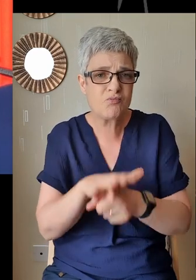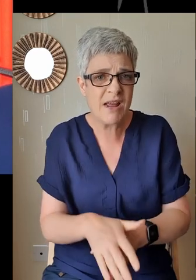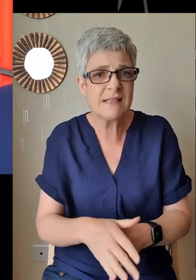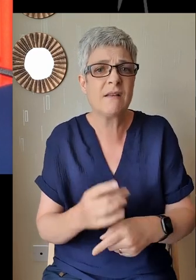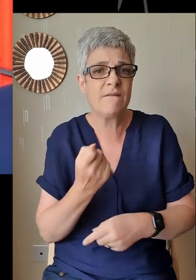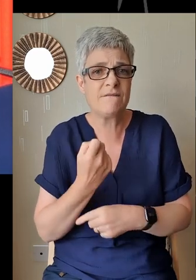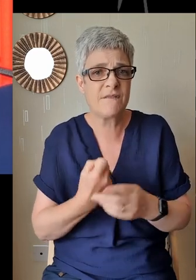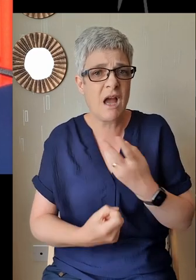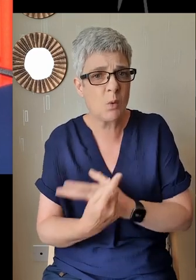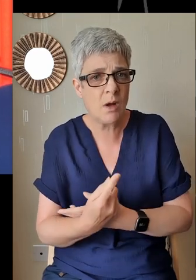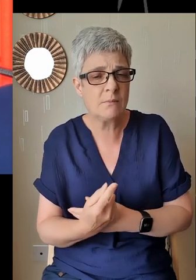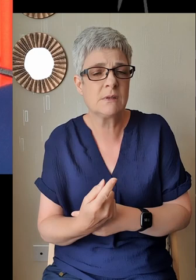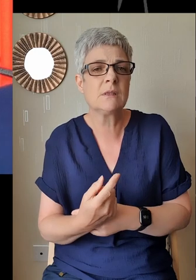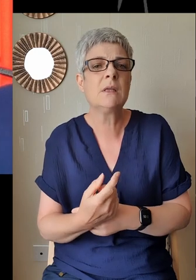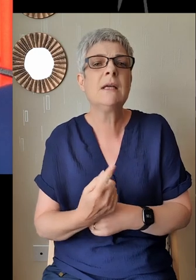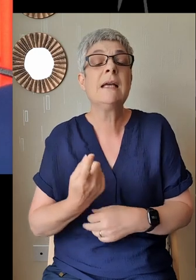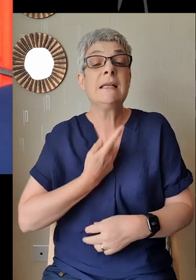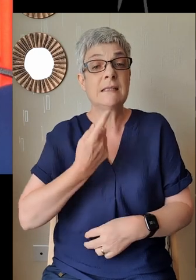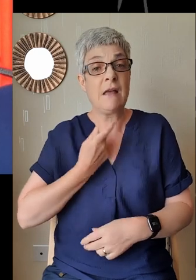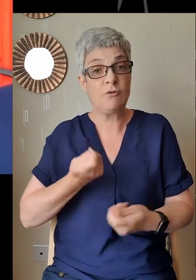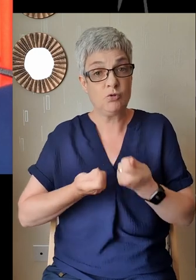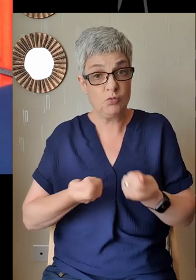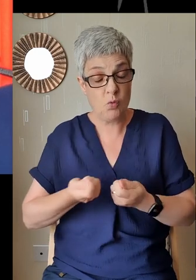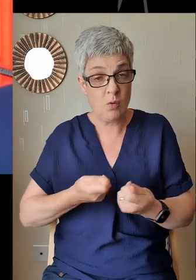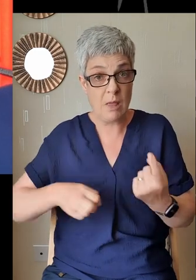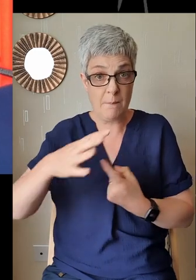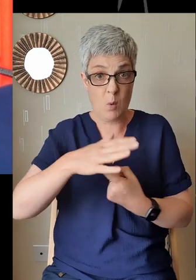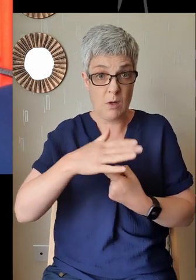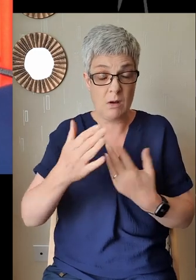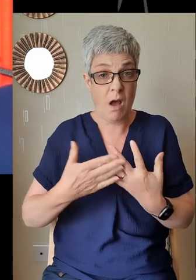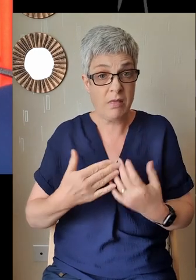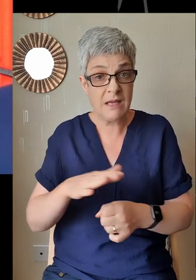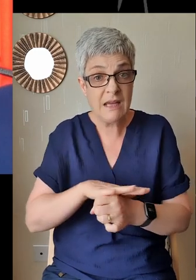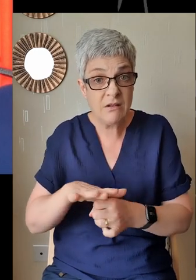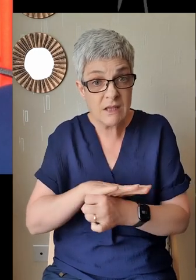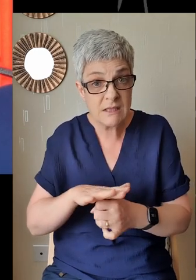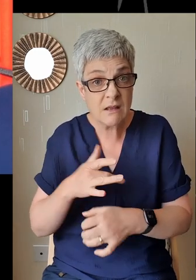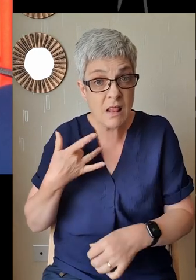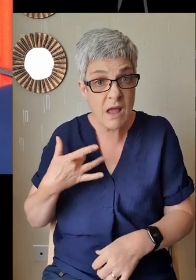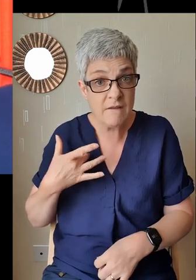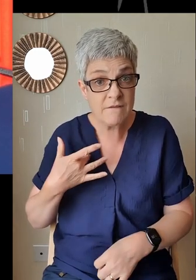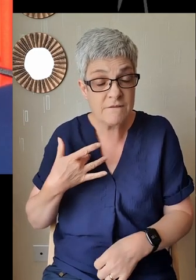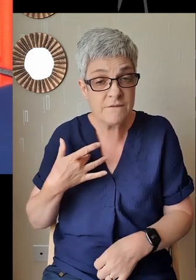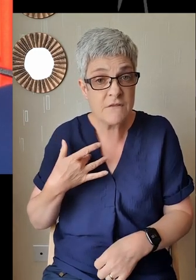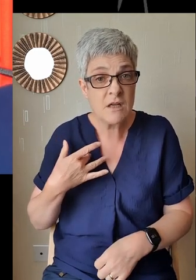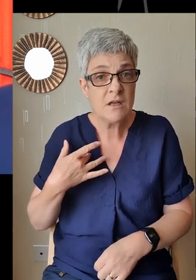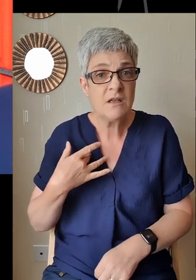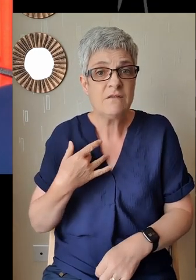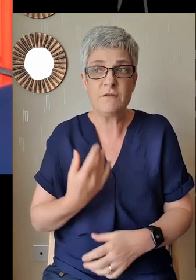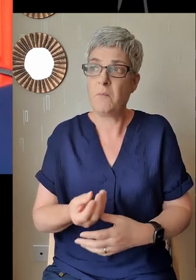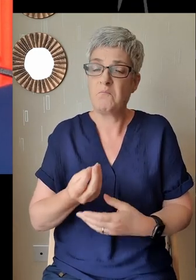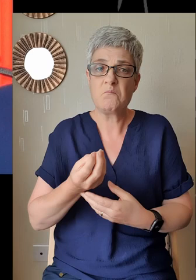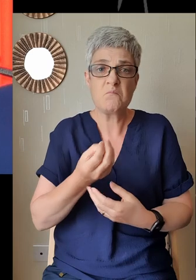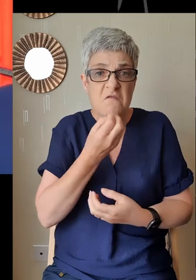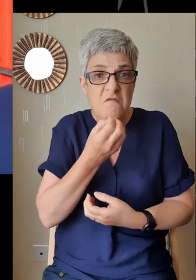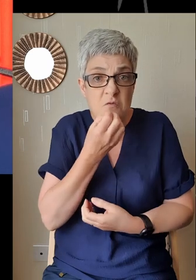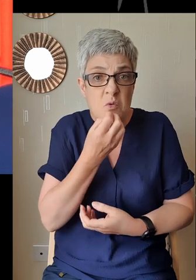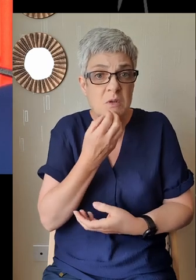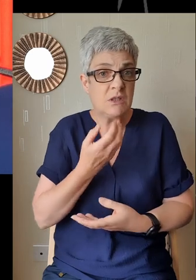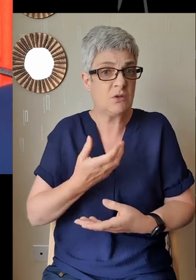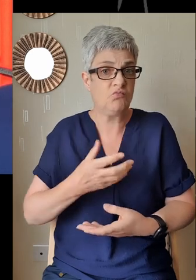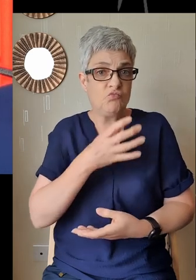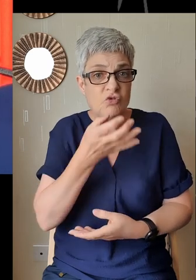Self-control is vital in other areas of our lives too. Our appetites for food and for drink, amongst other